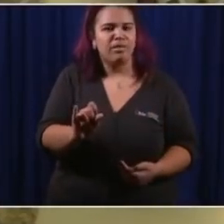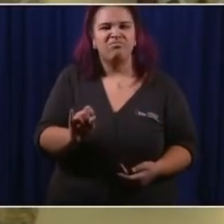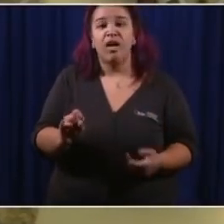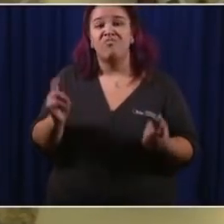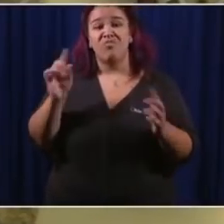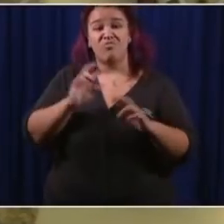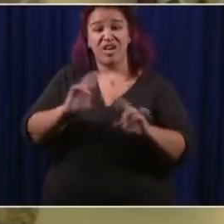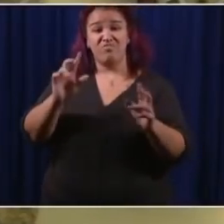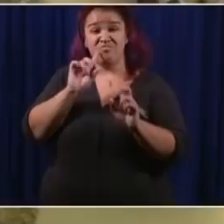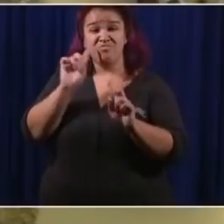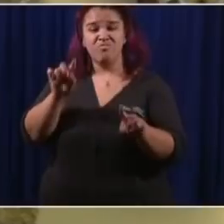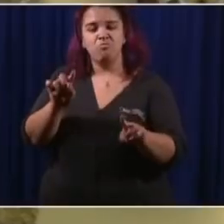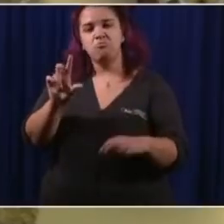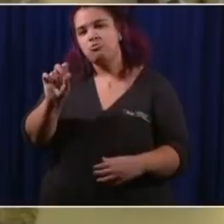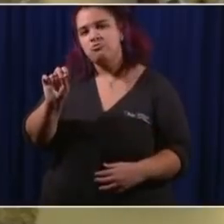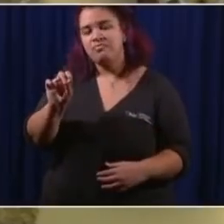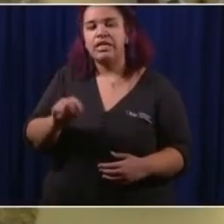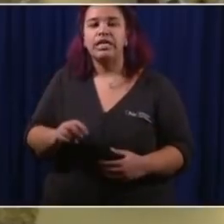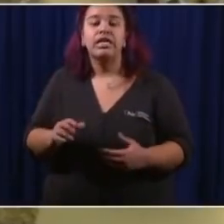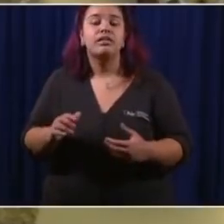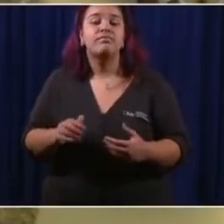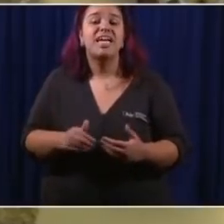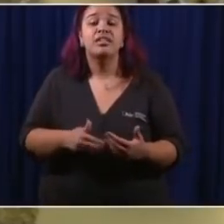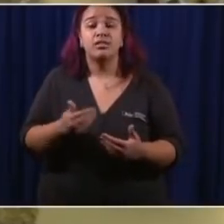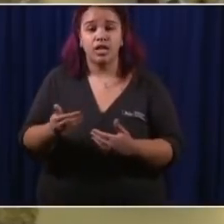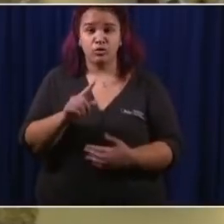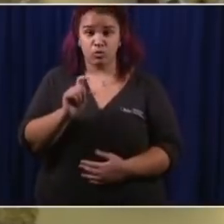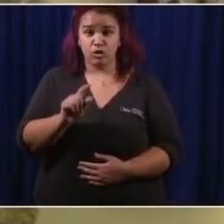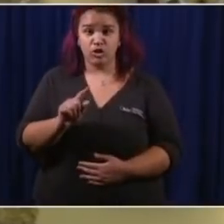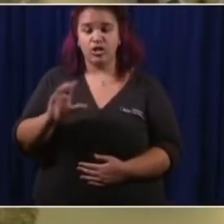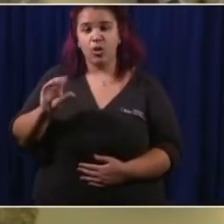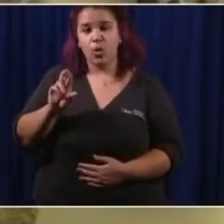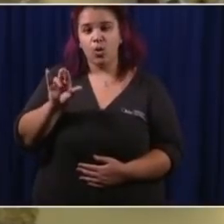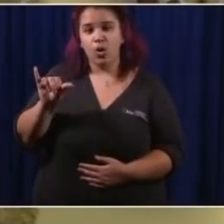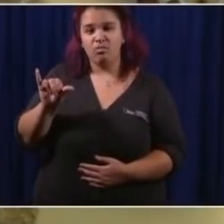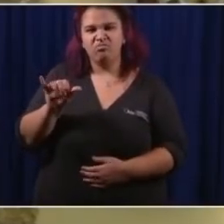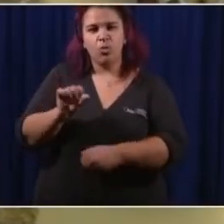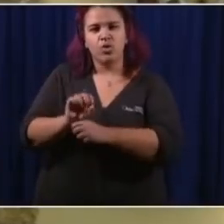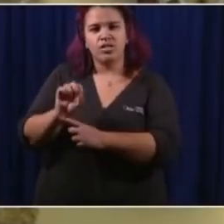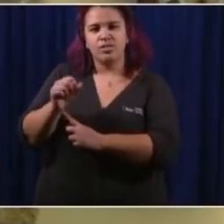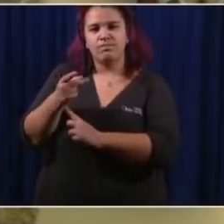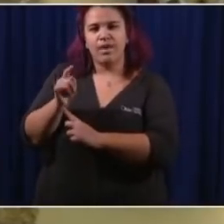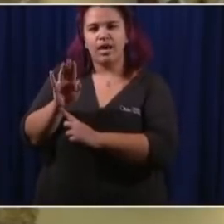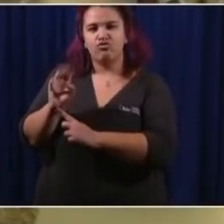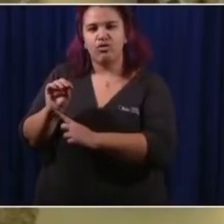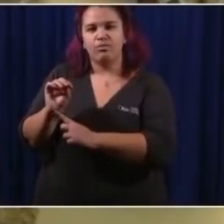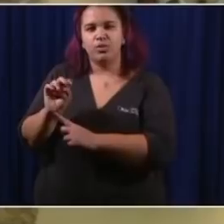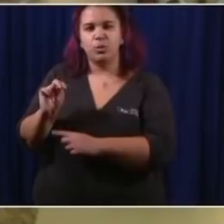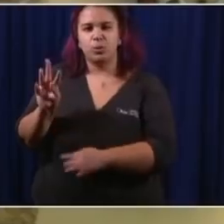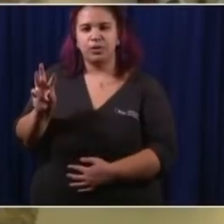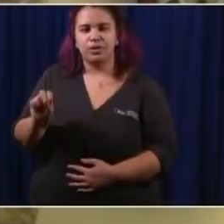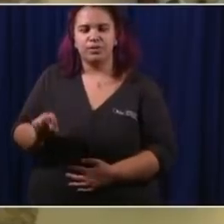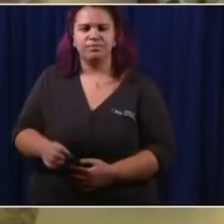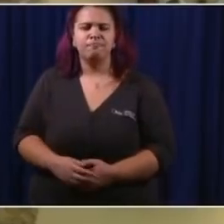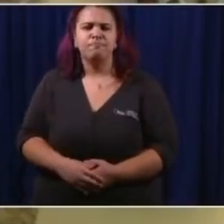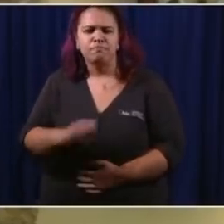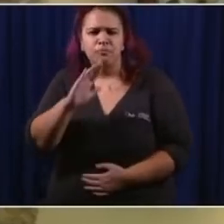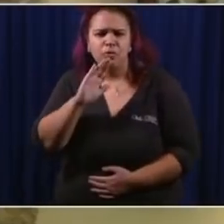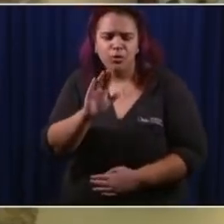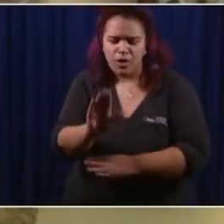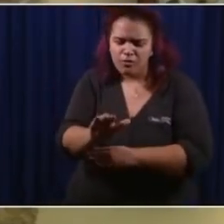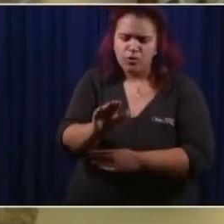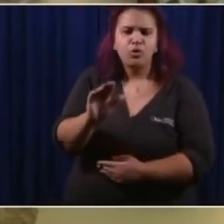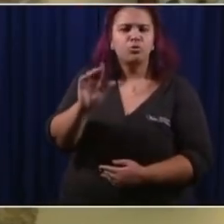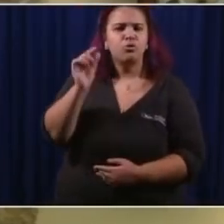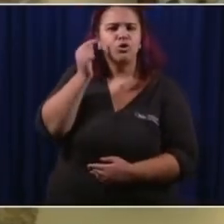Next question is from Ori Givens at Spectrum News. Hi, good afternoon, Governor DeWine. I'm wondering if you could just react to the